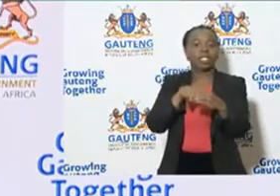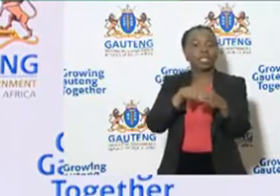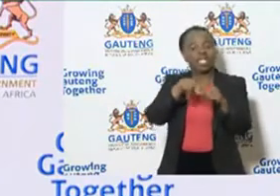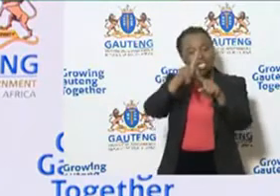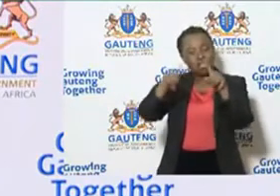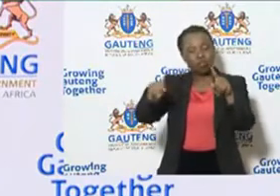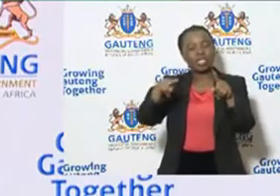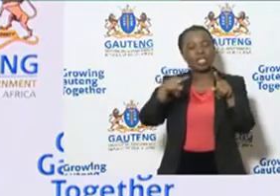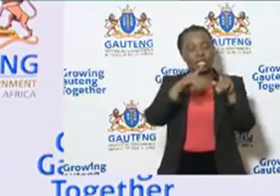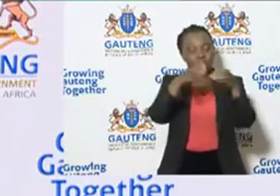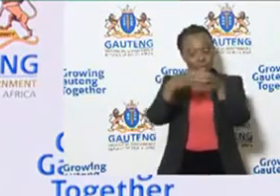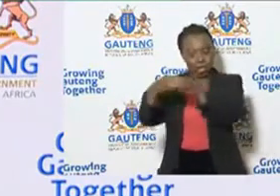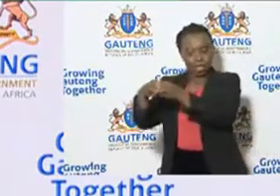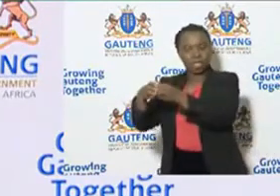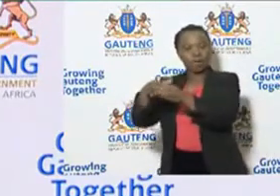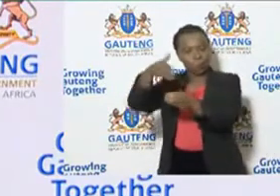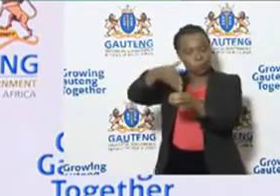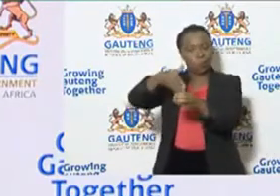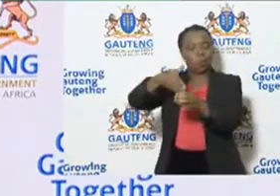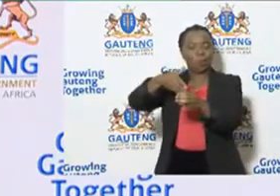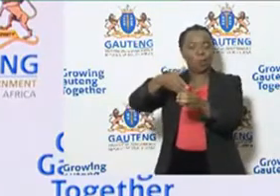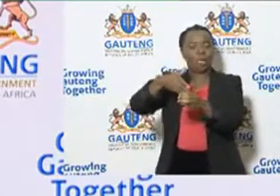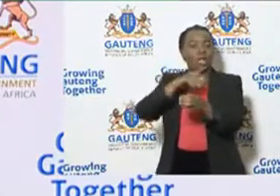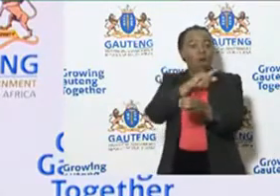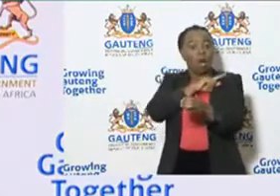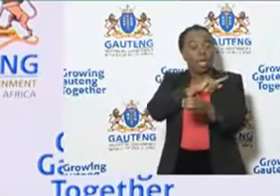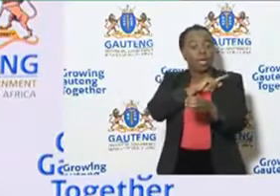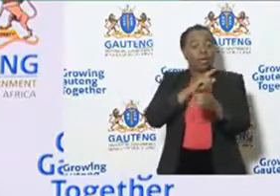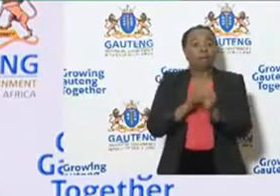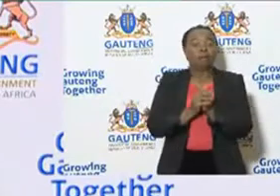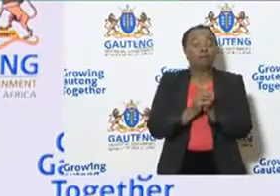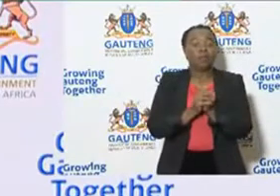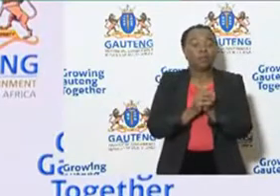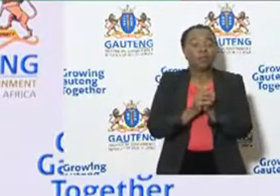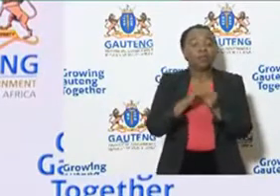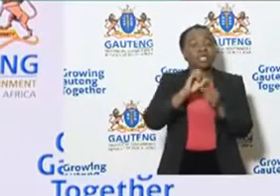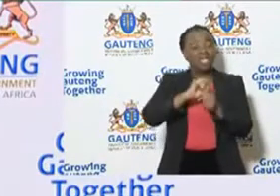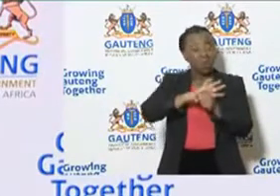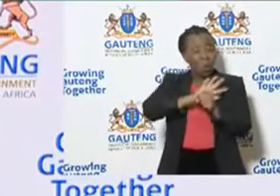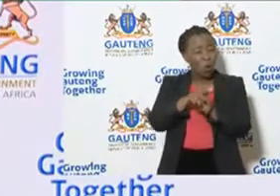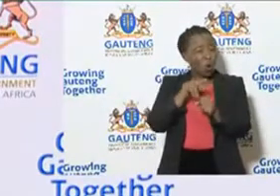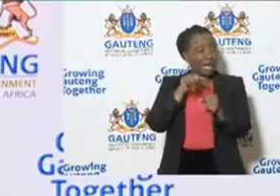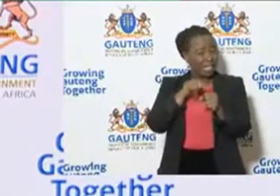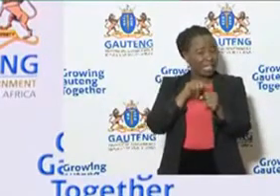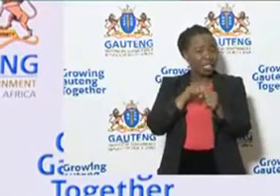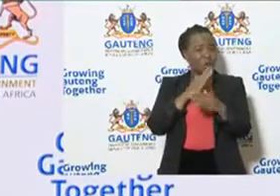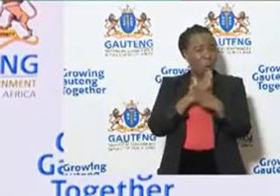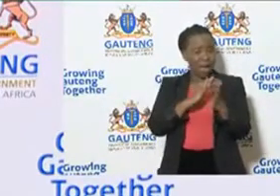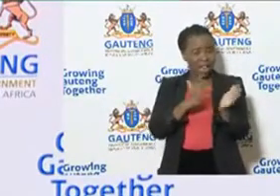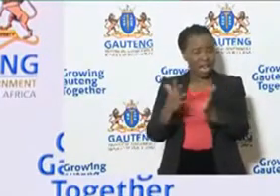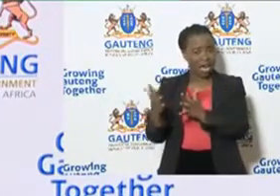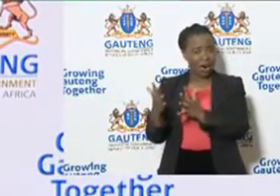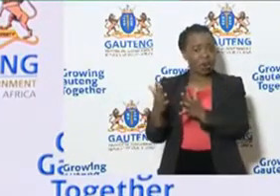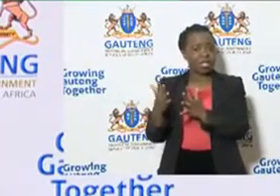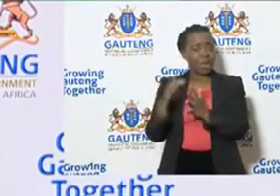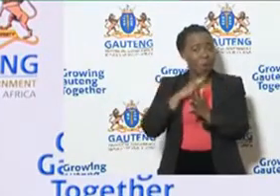sectors at a ward level. Because to tackle this pandemic at the scale